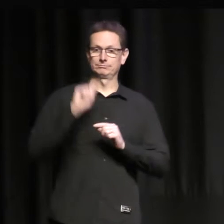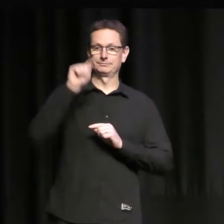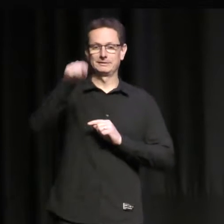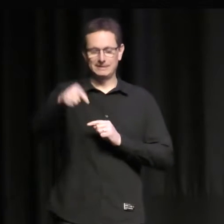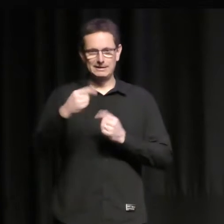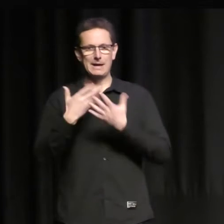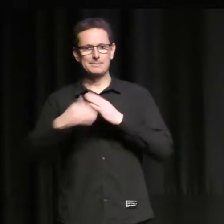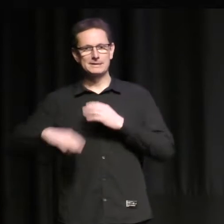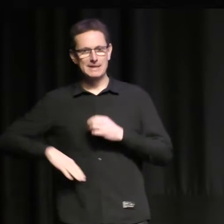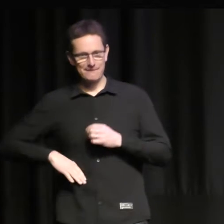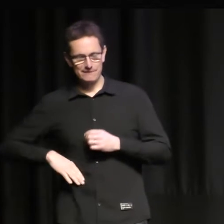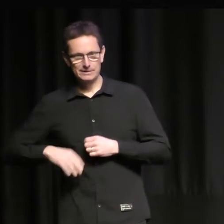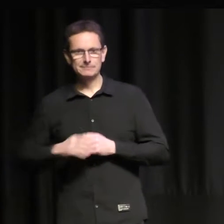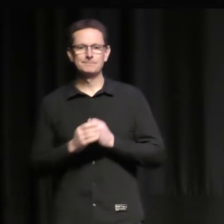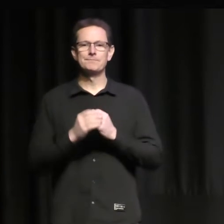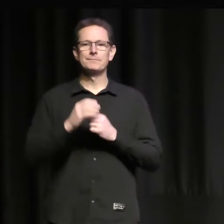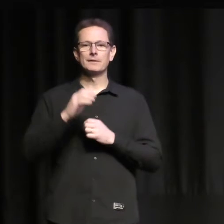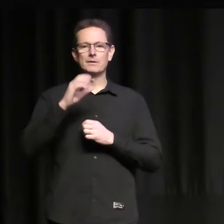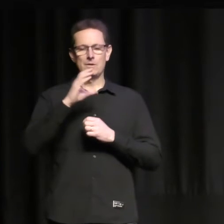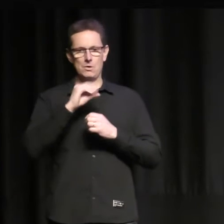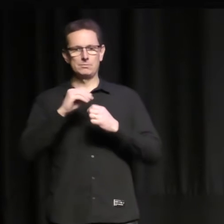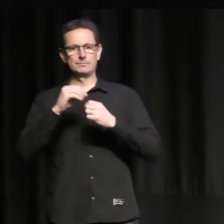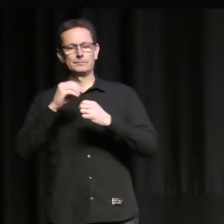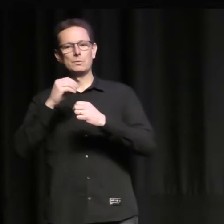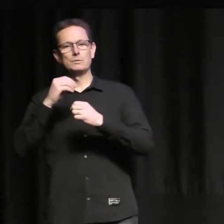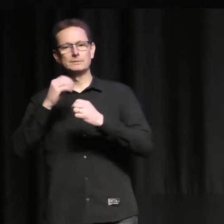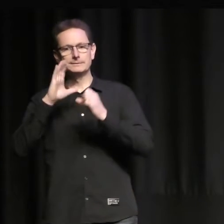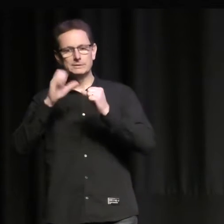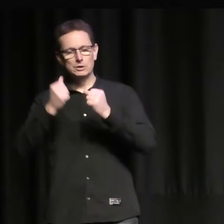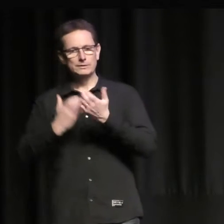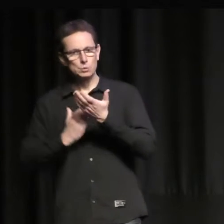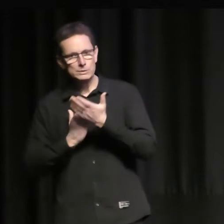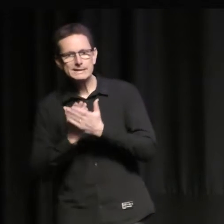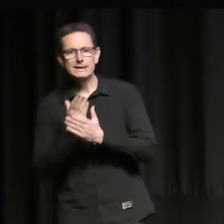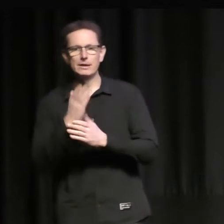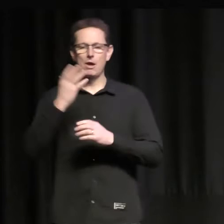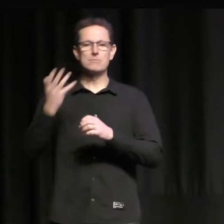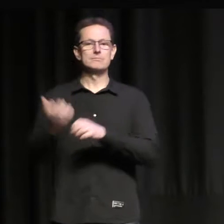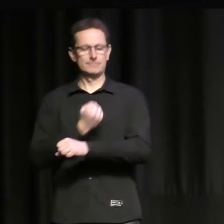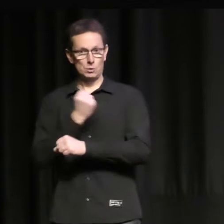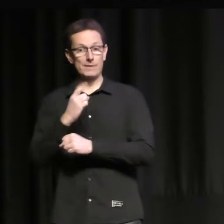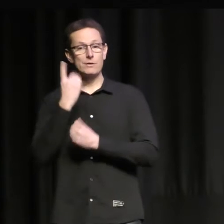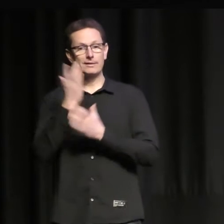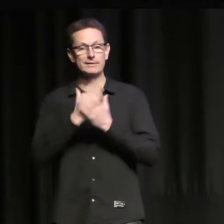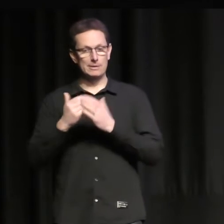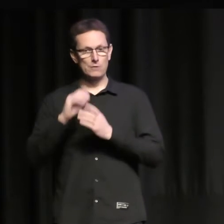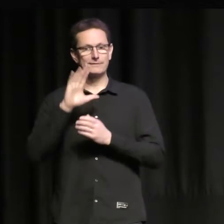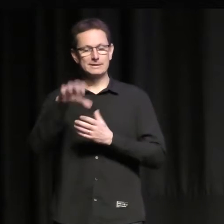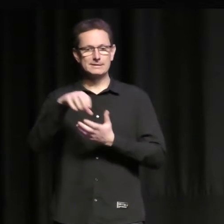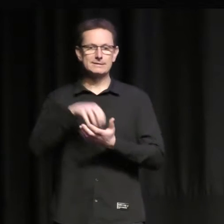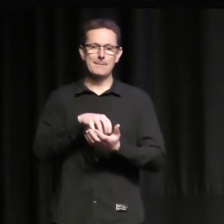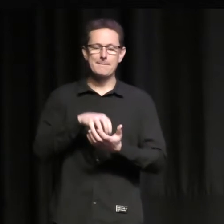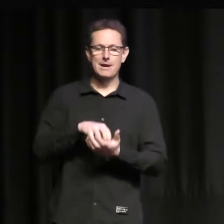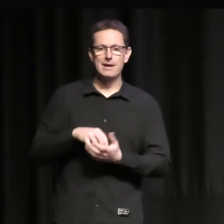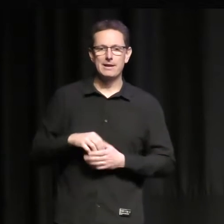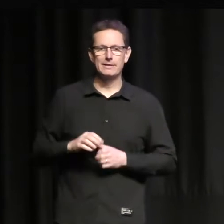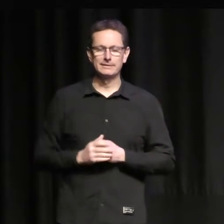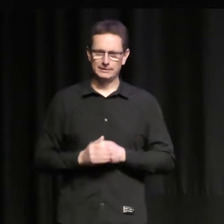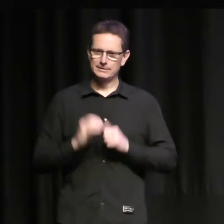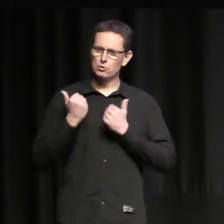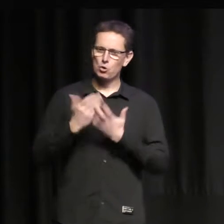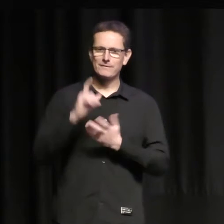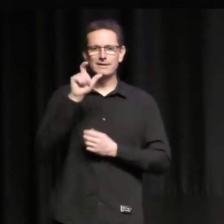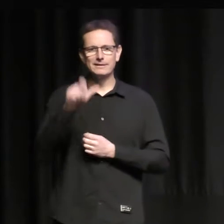they were expected to go through it. And that was part of your community. It gave you your security, your